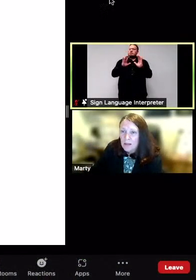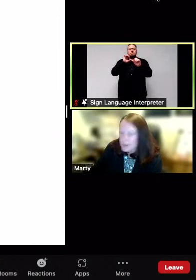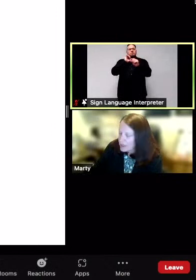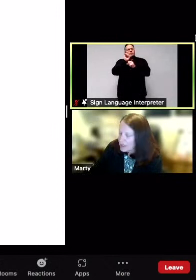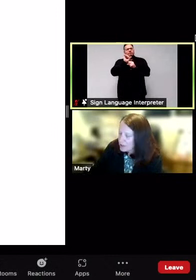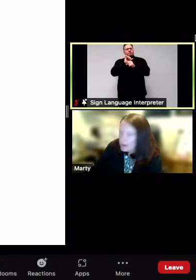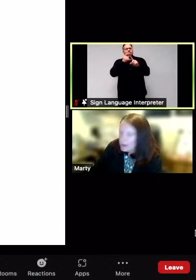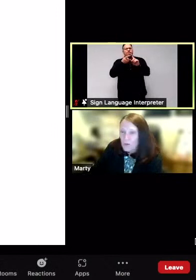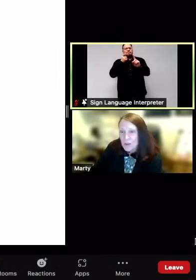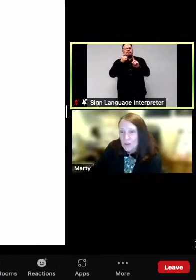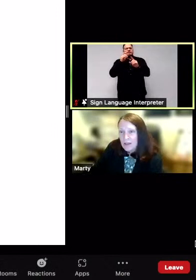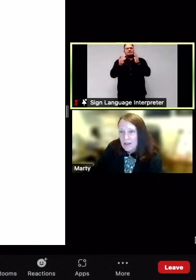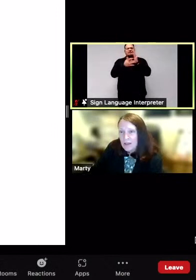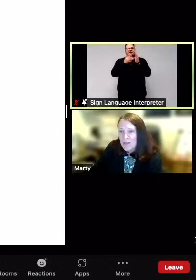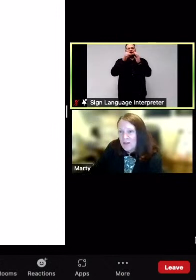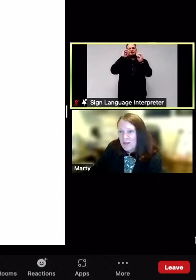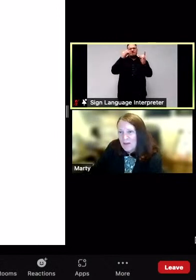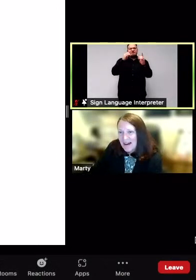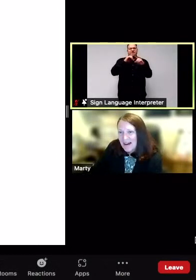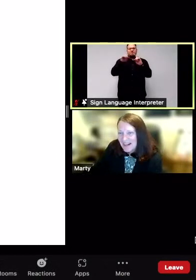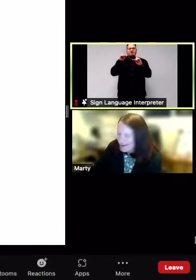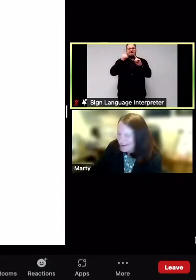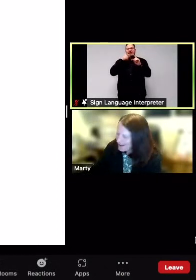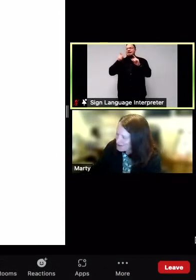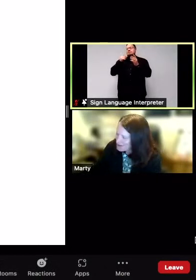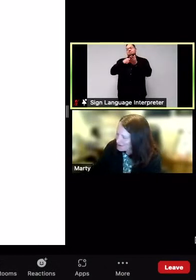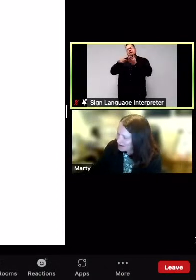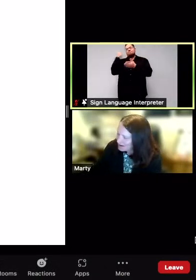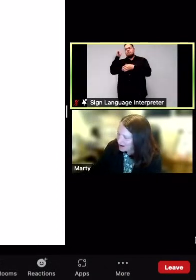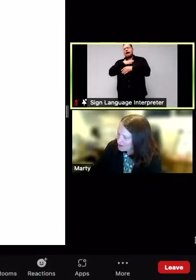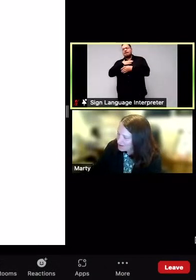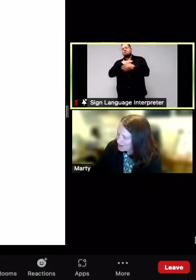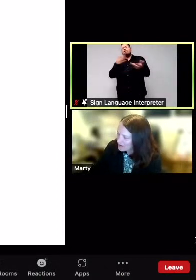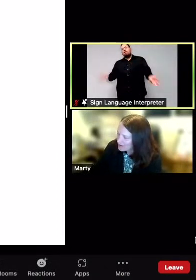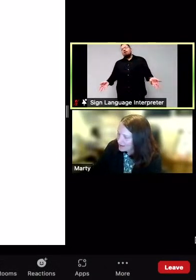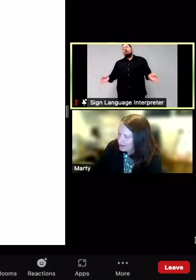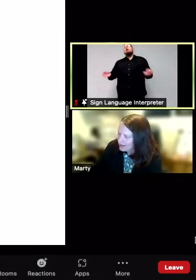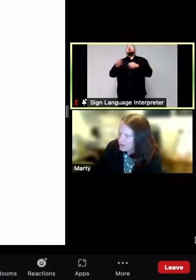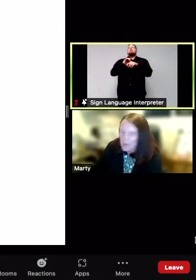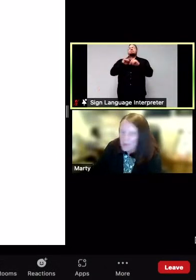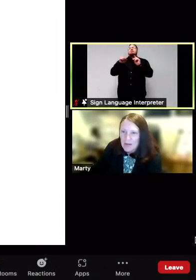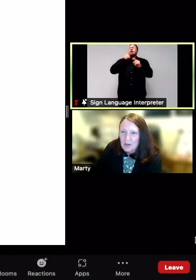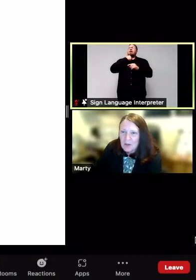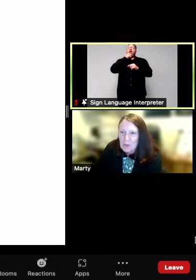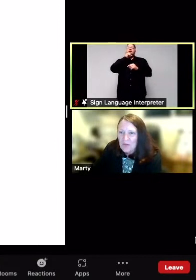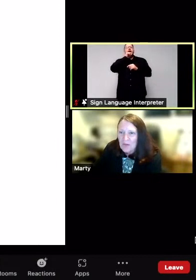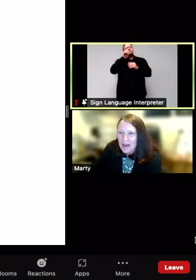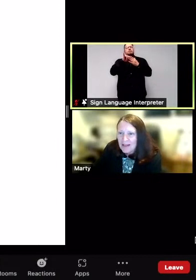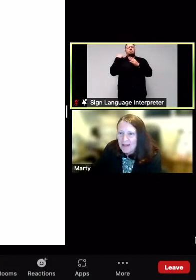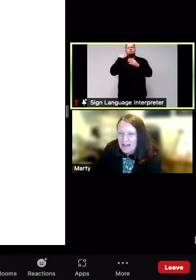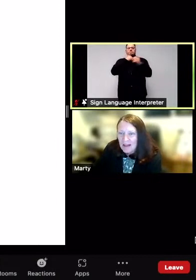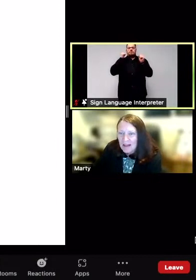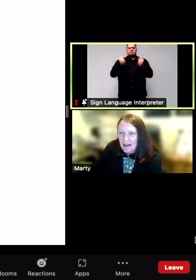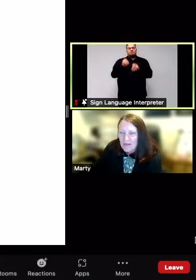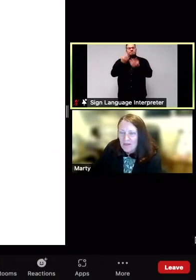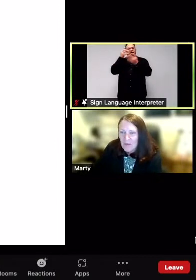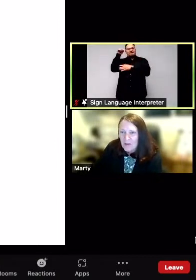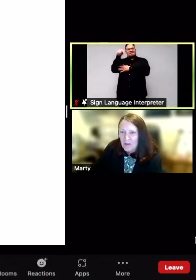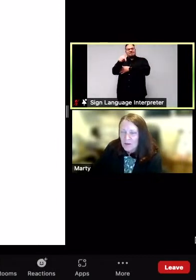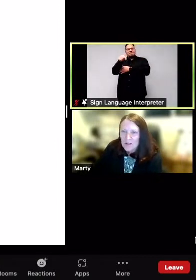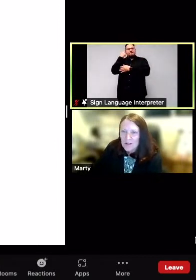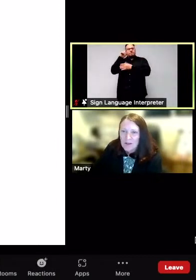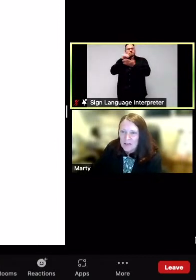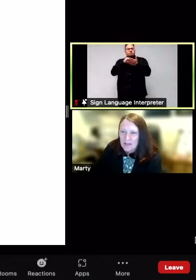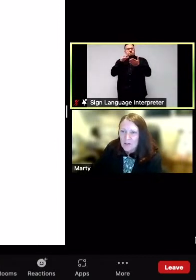technical education. Unfortunately, I had to pay for mine. Right. But I love that we're able to provide this for